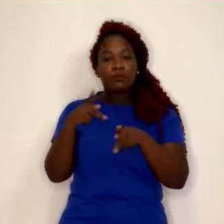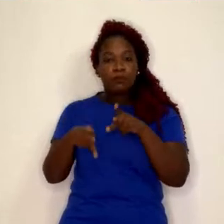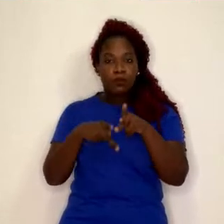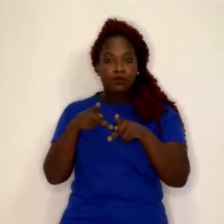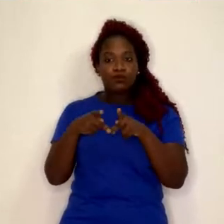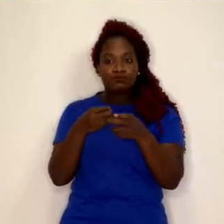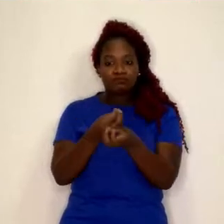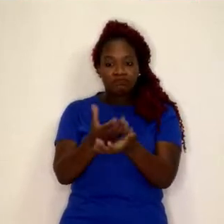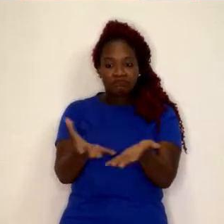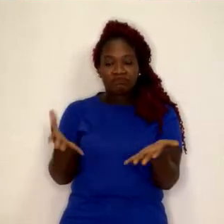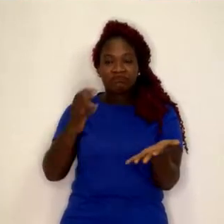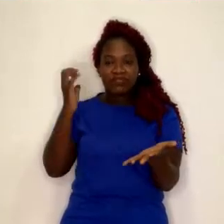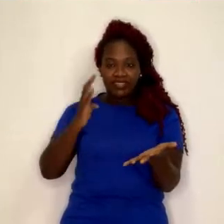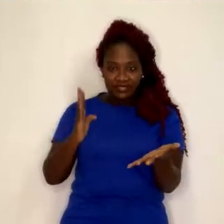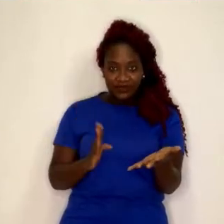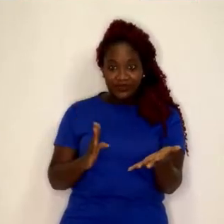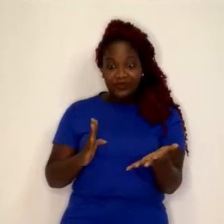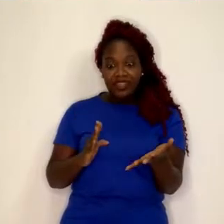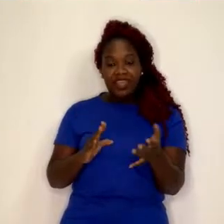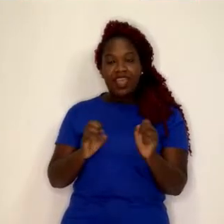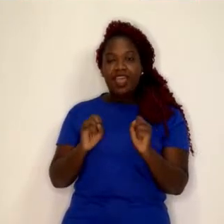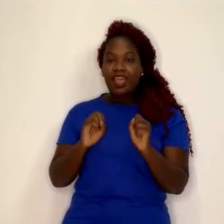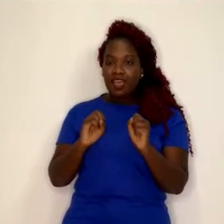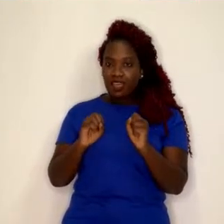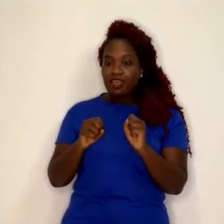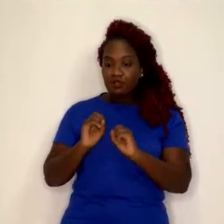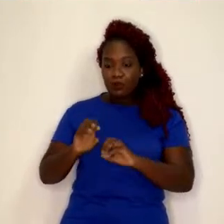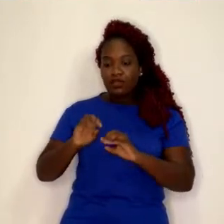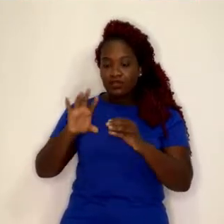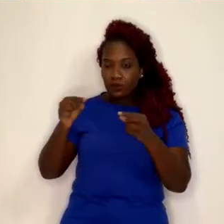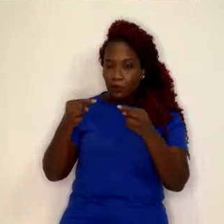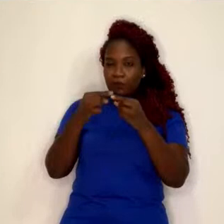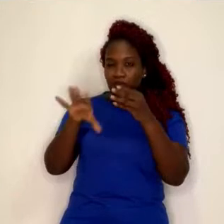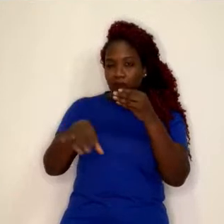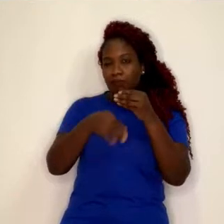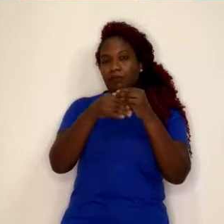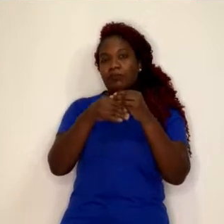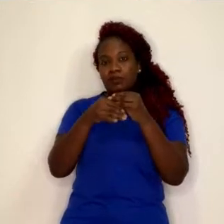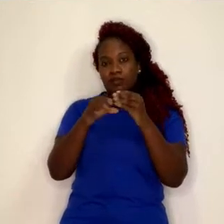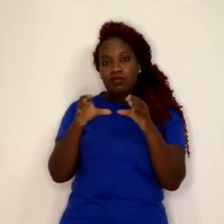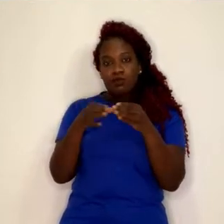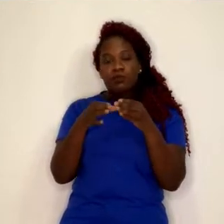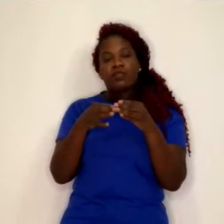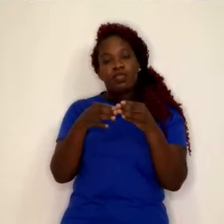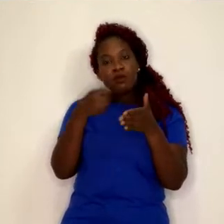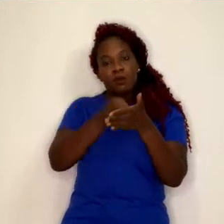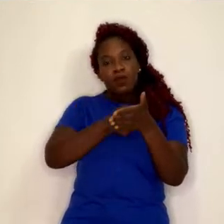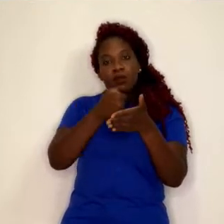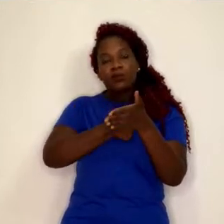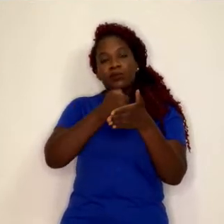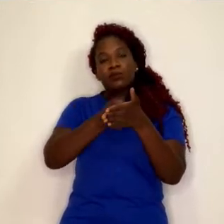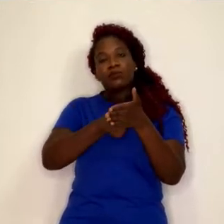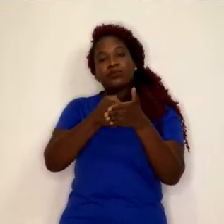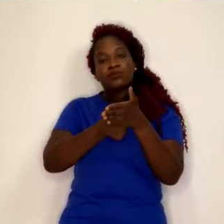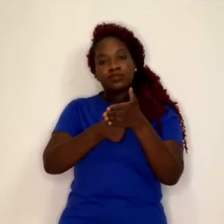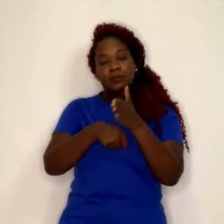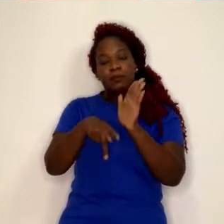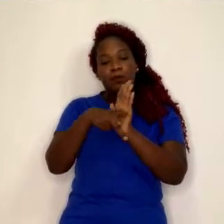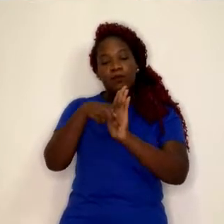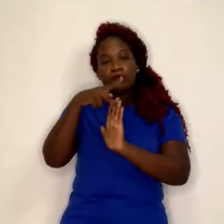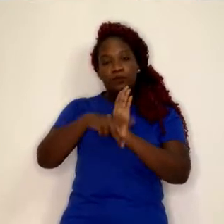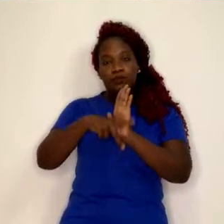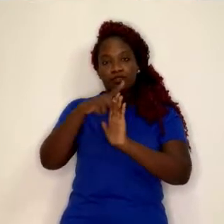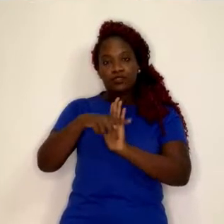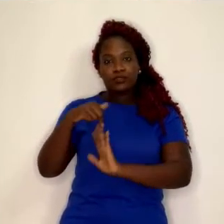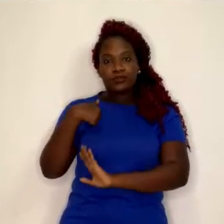this popular project for Brazil, and that education is one of these fronts for